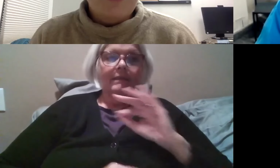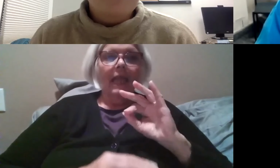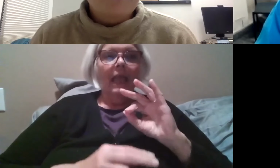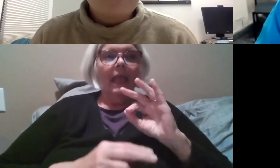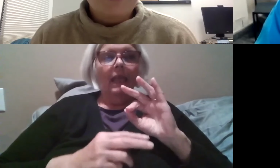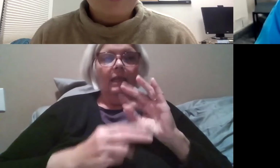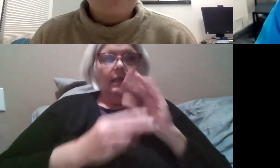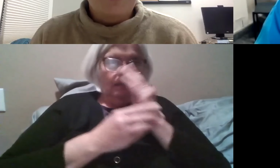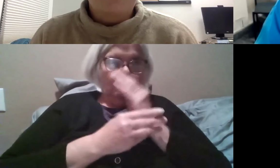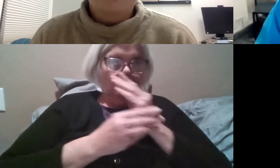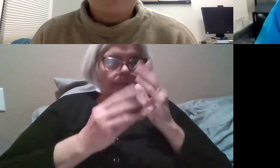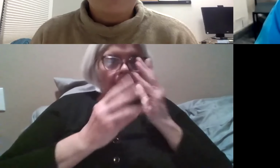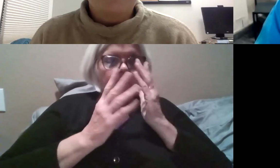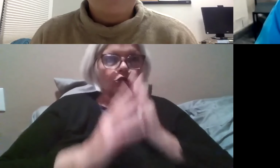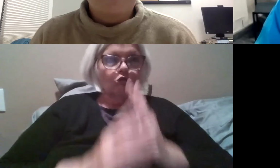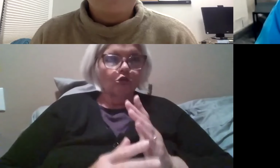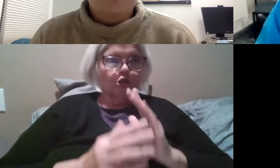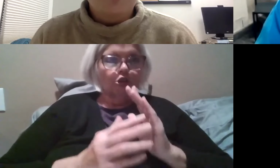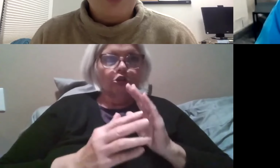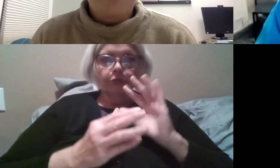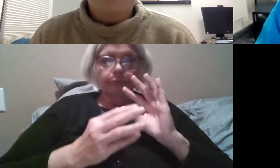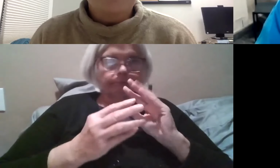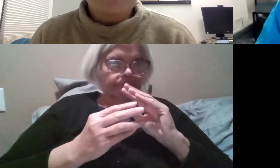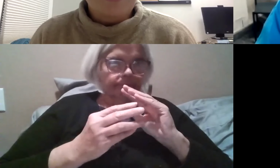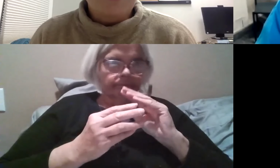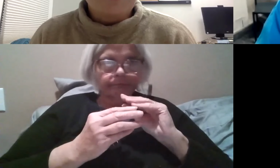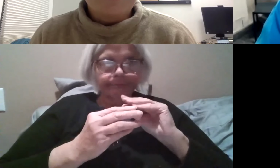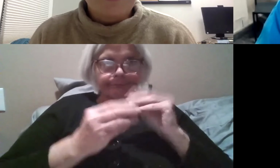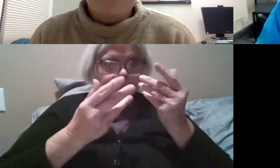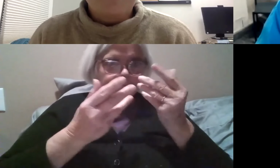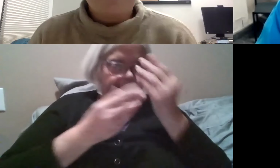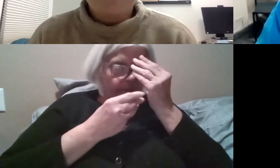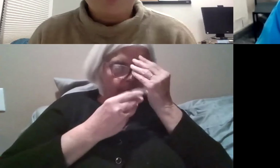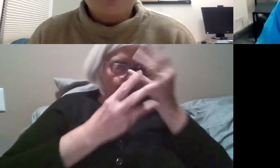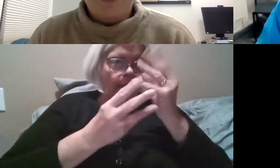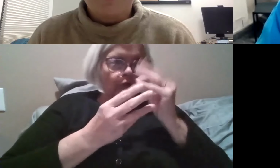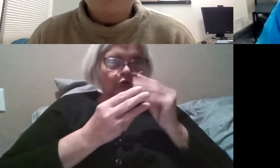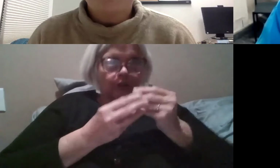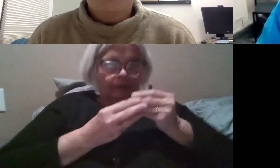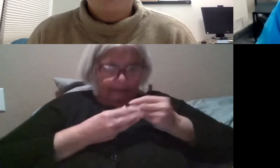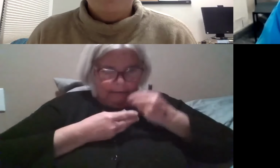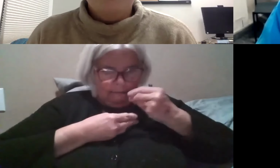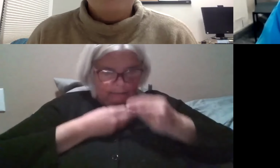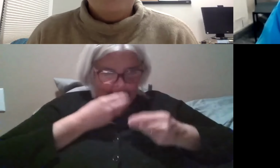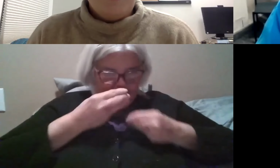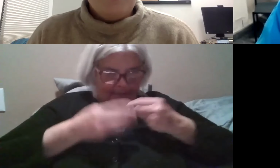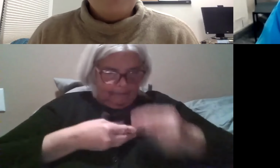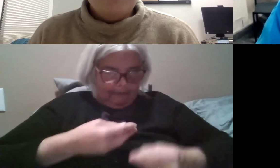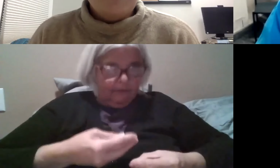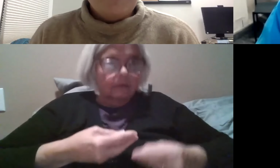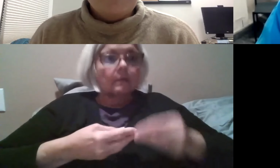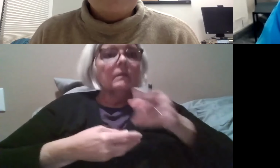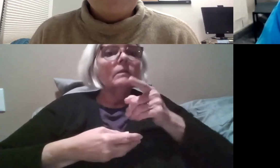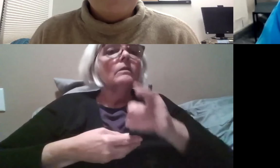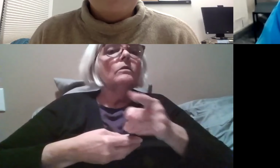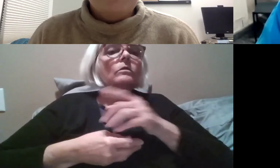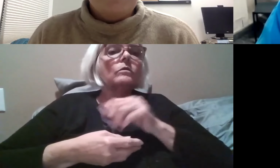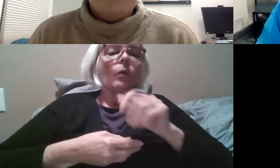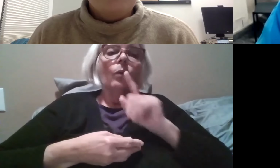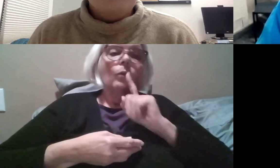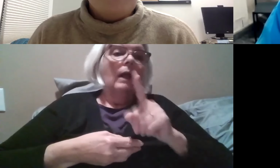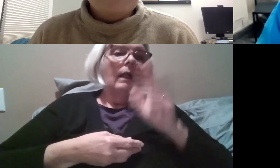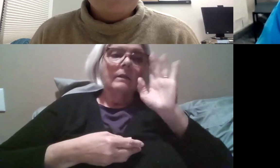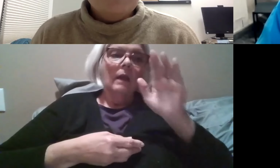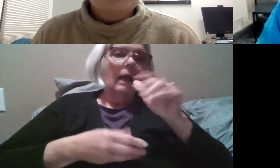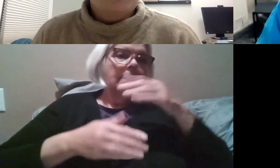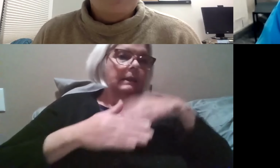your building block, your brain of the cells in your body. mRNA can send